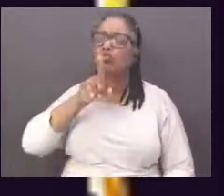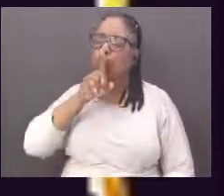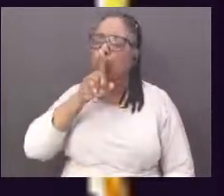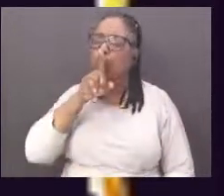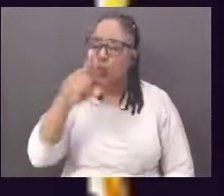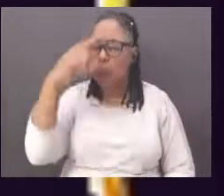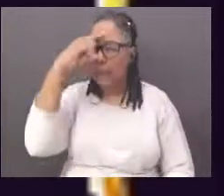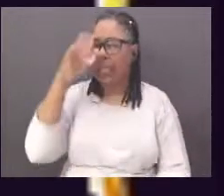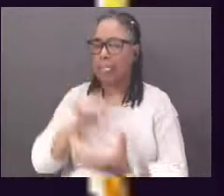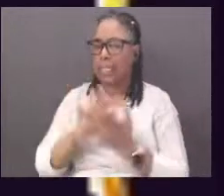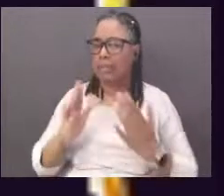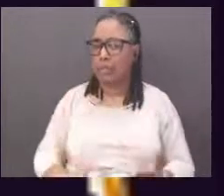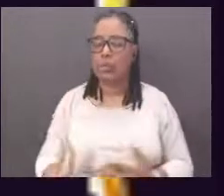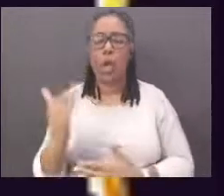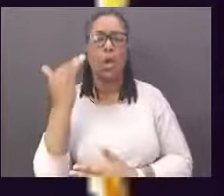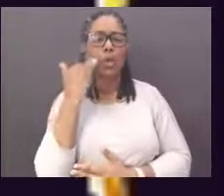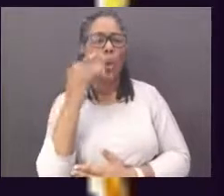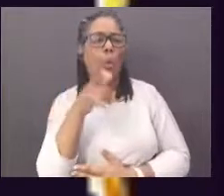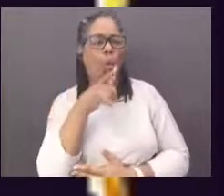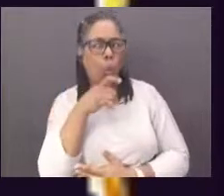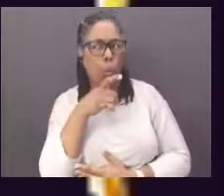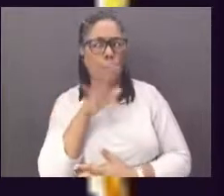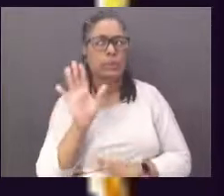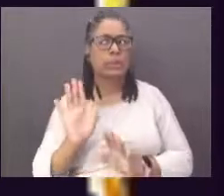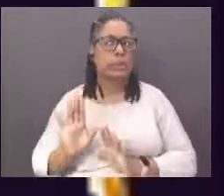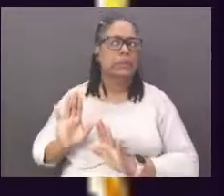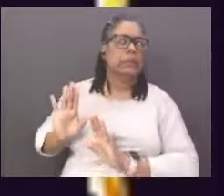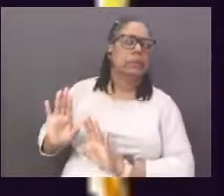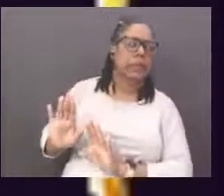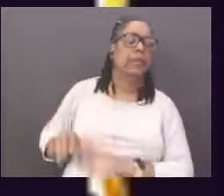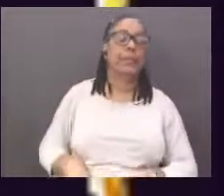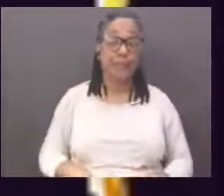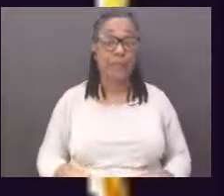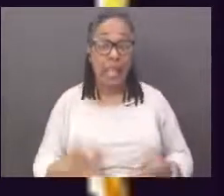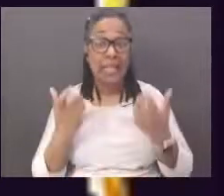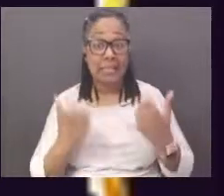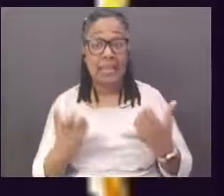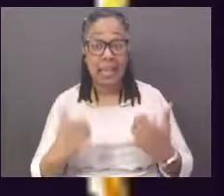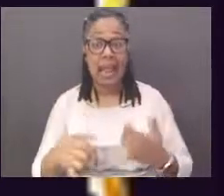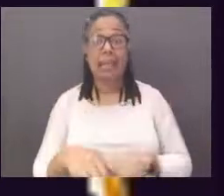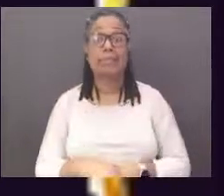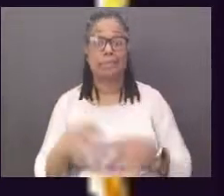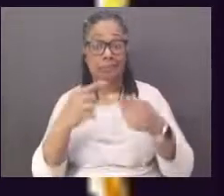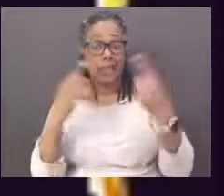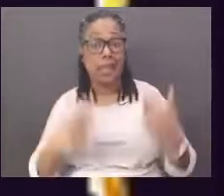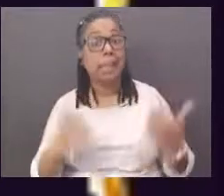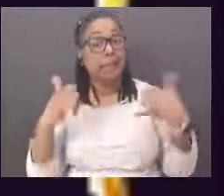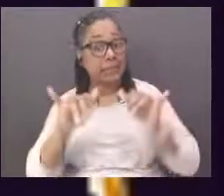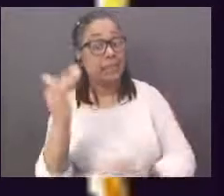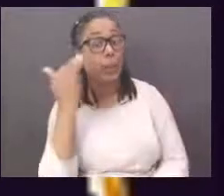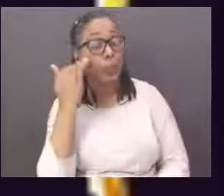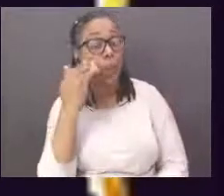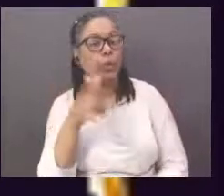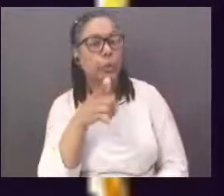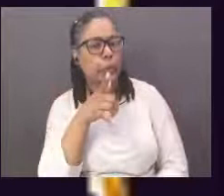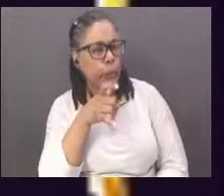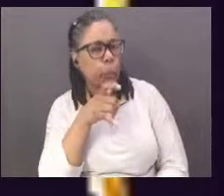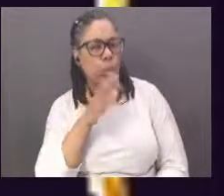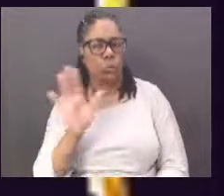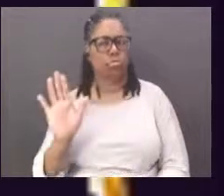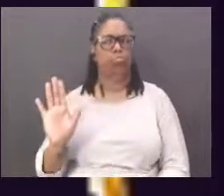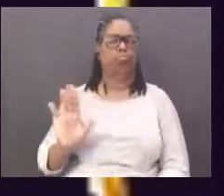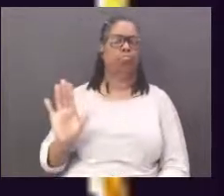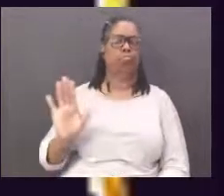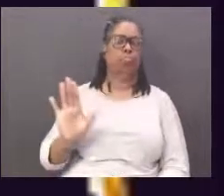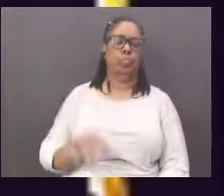in antiquity. And you know what? Today, he still knows who he needs to watch out for. Yes, the title of the